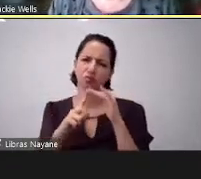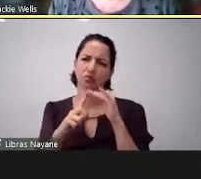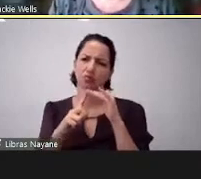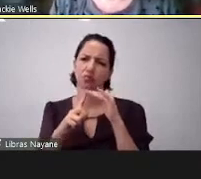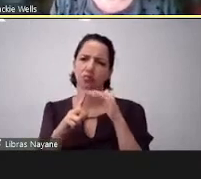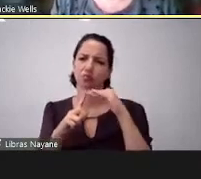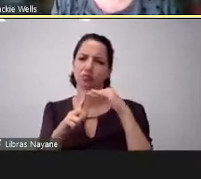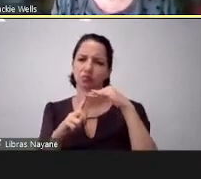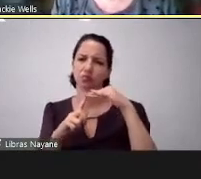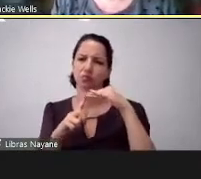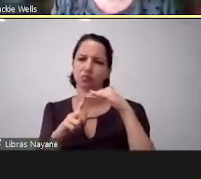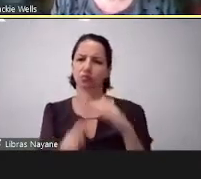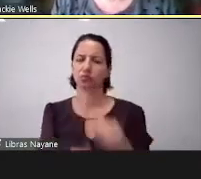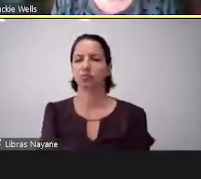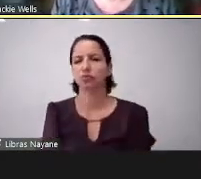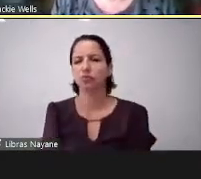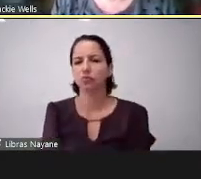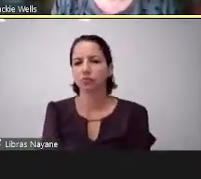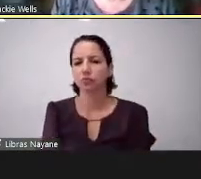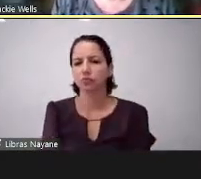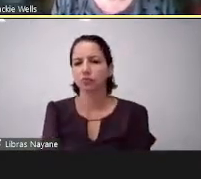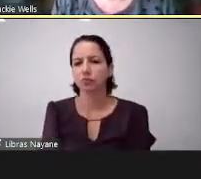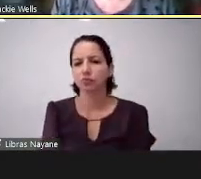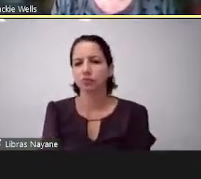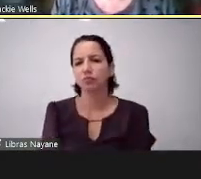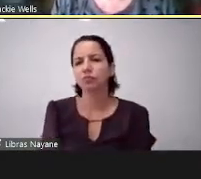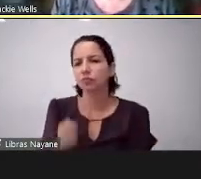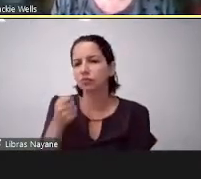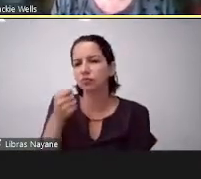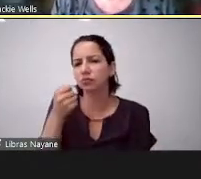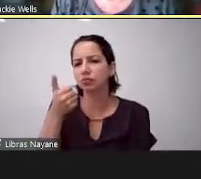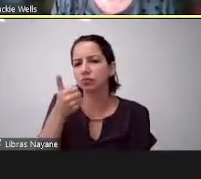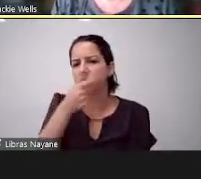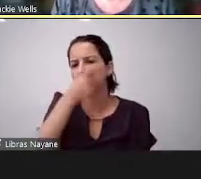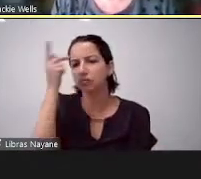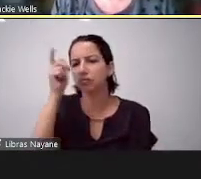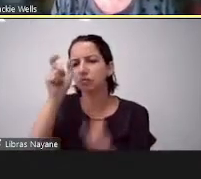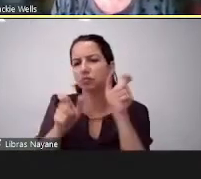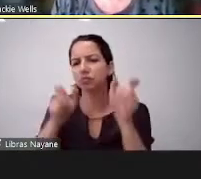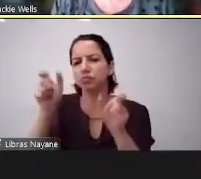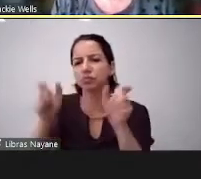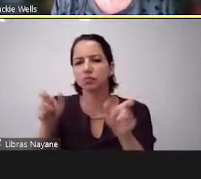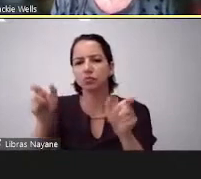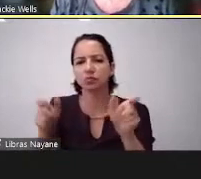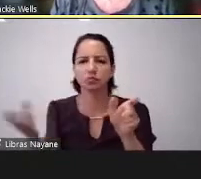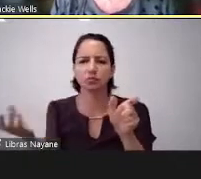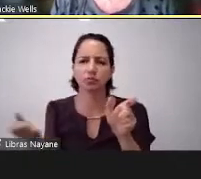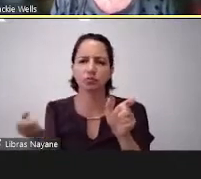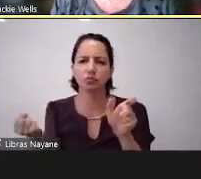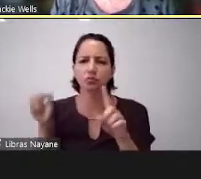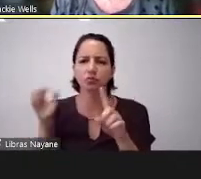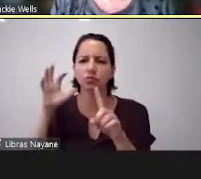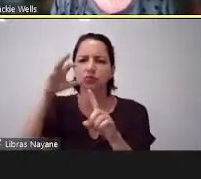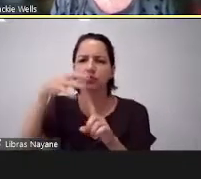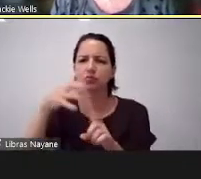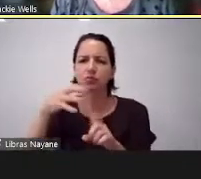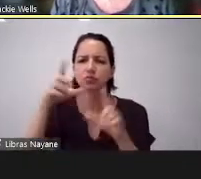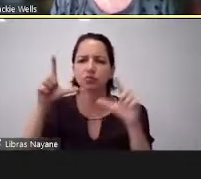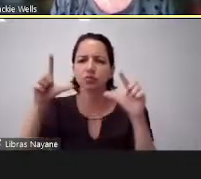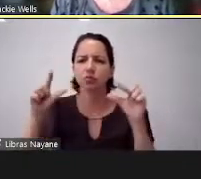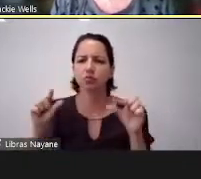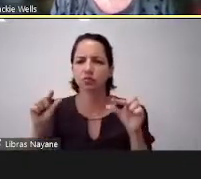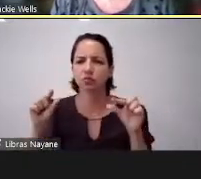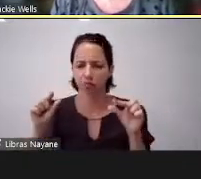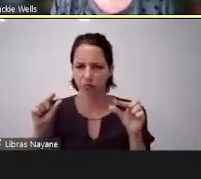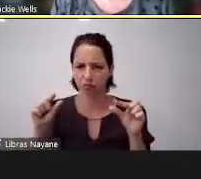limit. Less than 1% of earners are affected by the taper, and less than